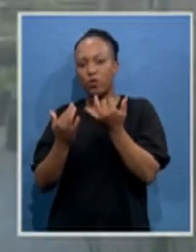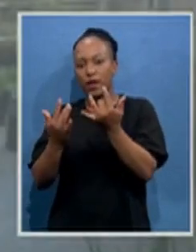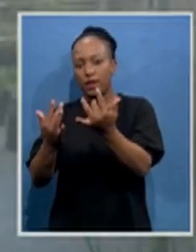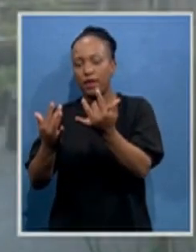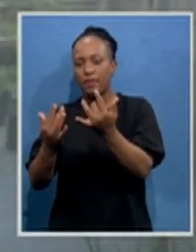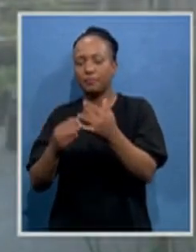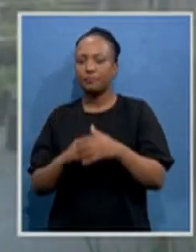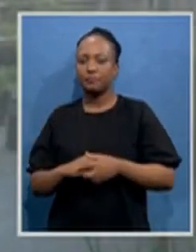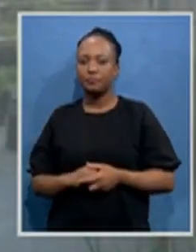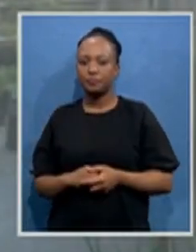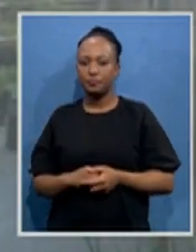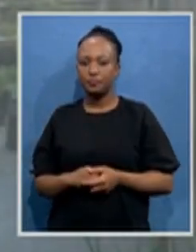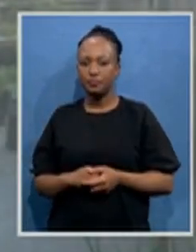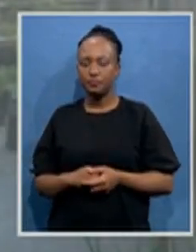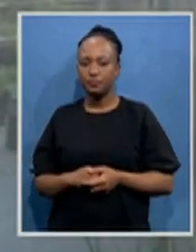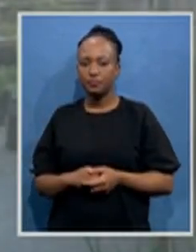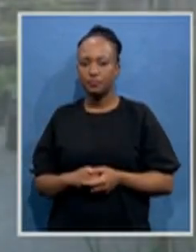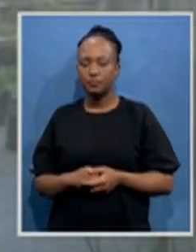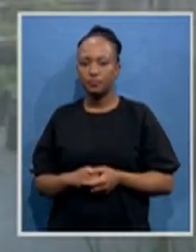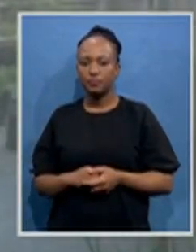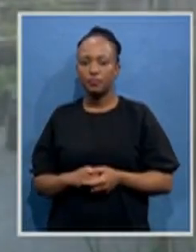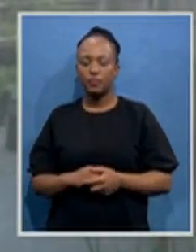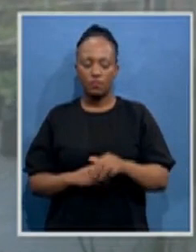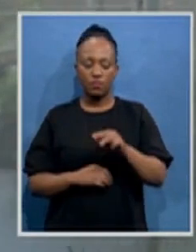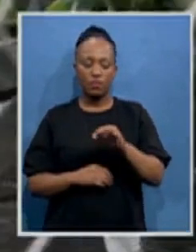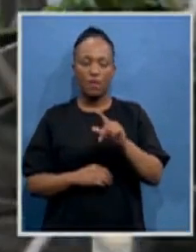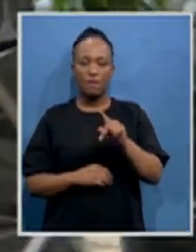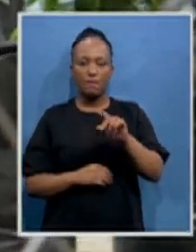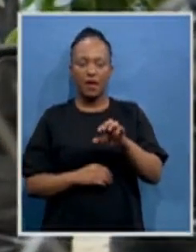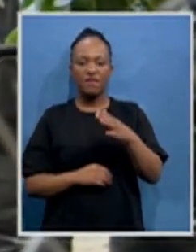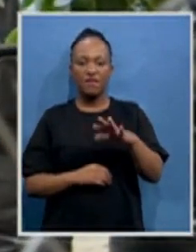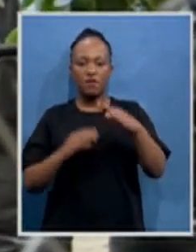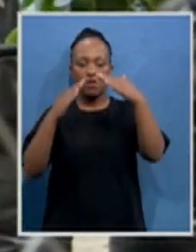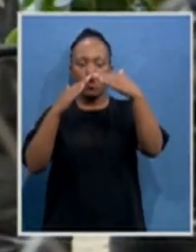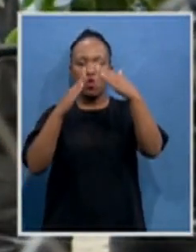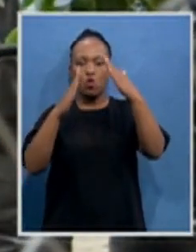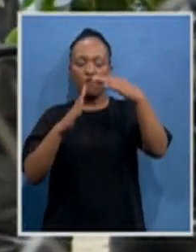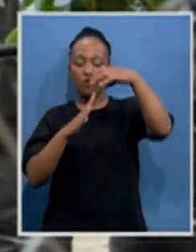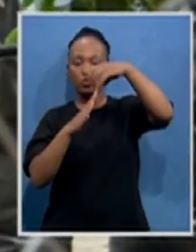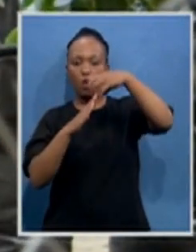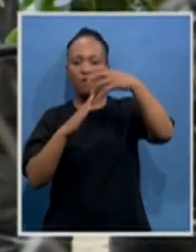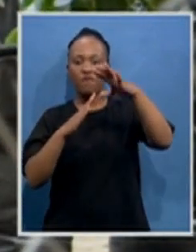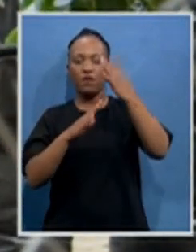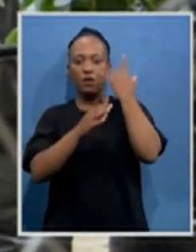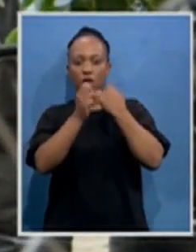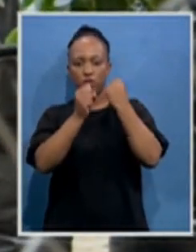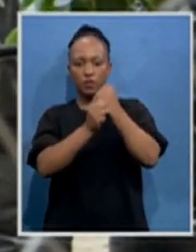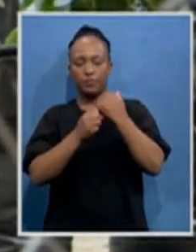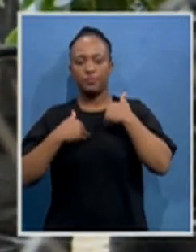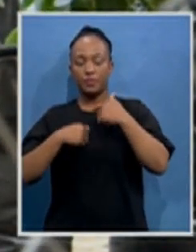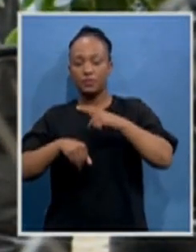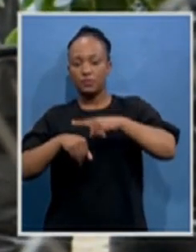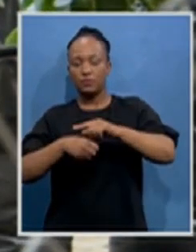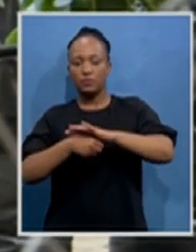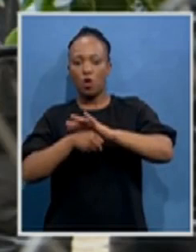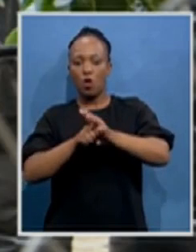Mike Mkwanazi started his rooftop project in May last year at the height of the COVID lockdown. For the past 20